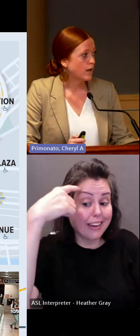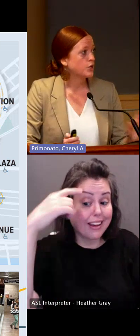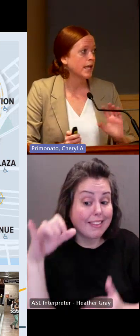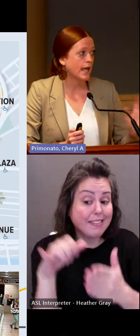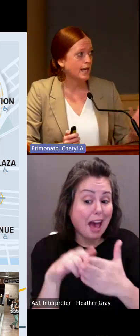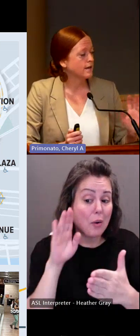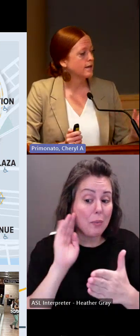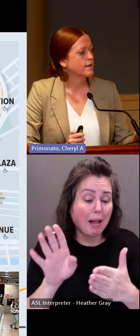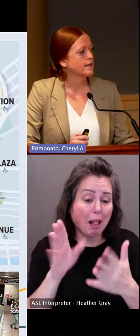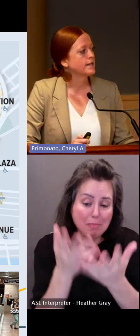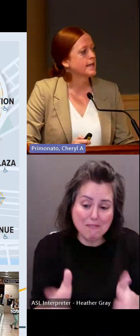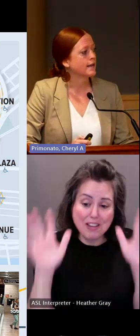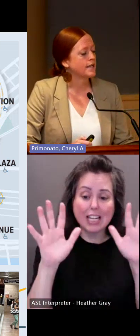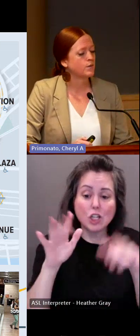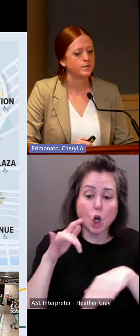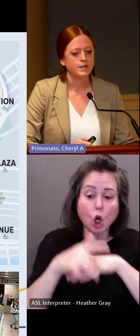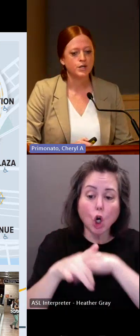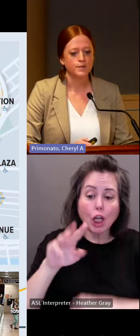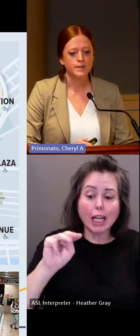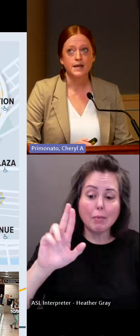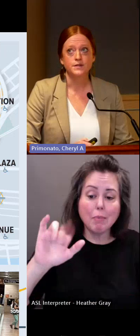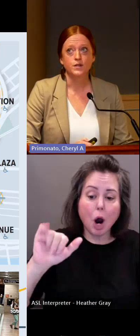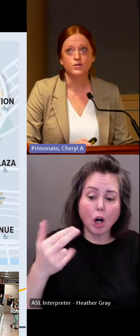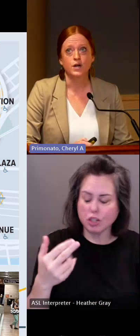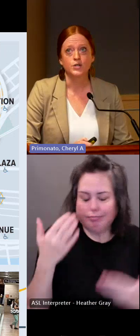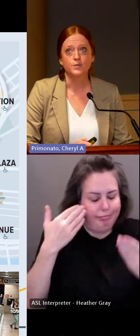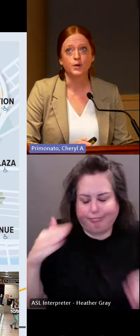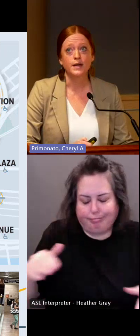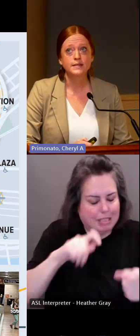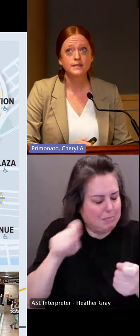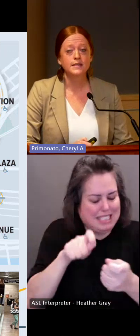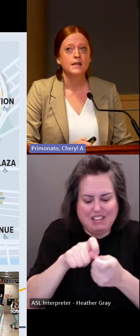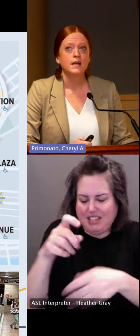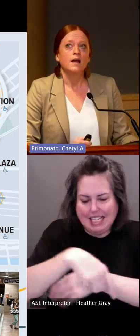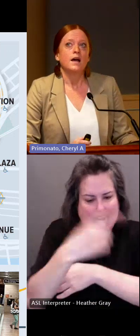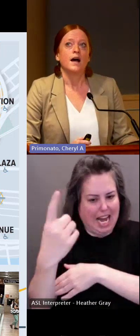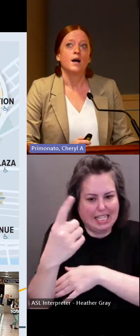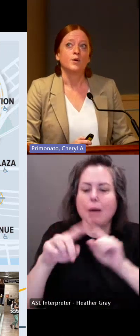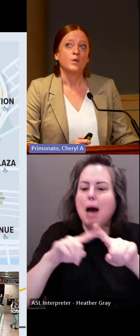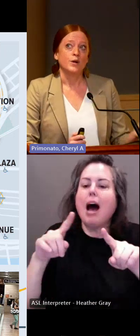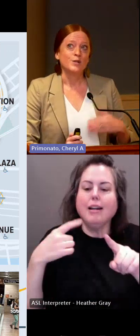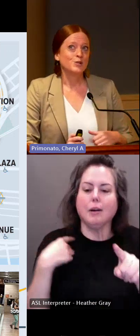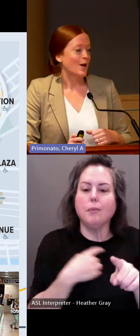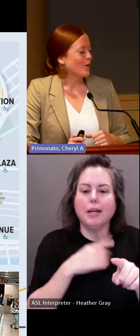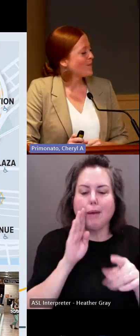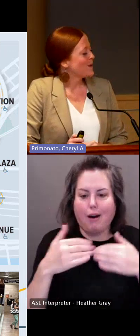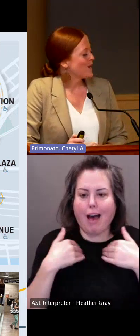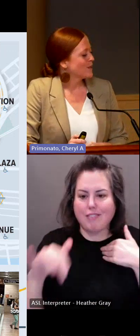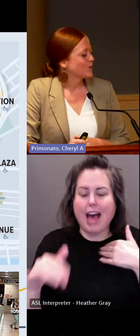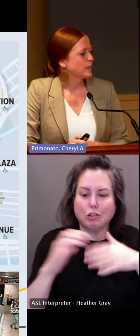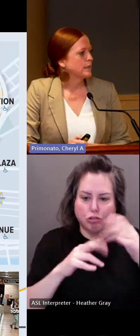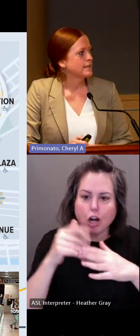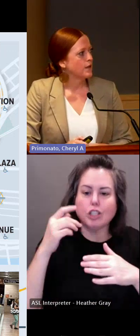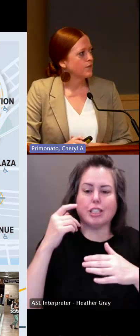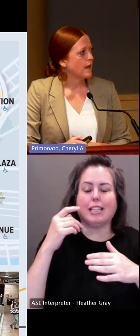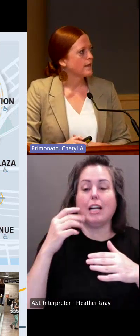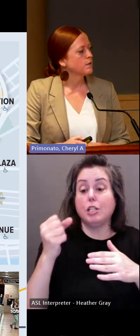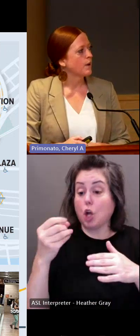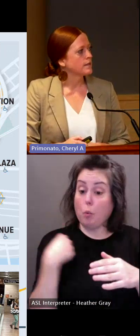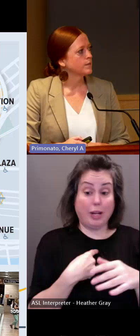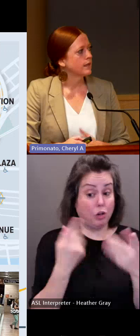by early March. Again, exact date will be determined as construction progresses. But we are going to try and wrap it as quickly